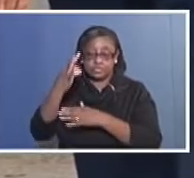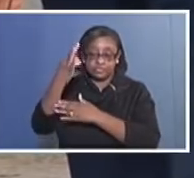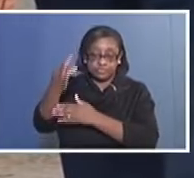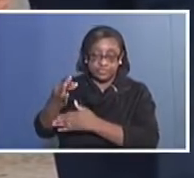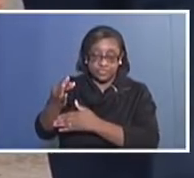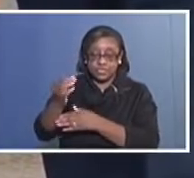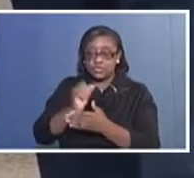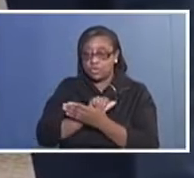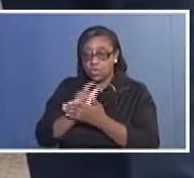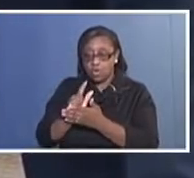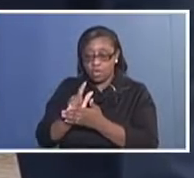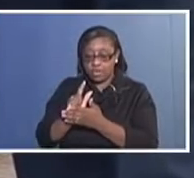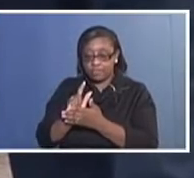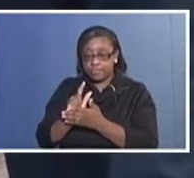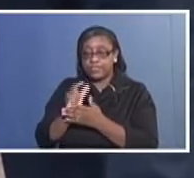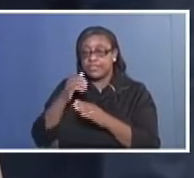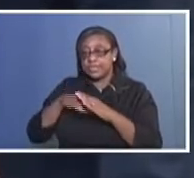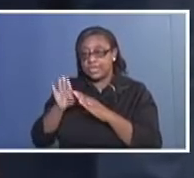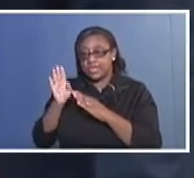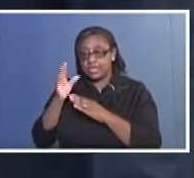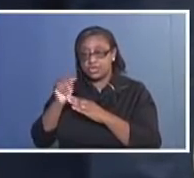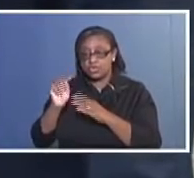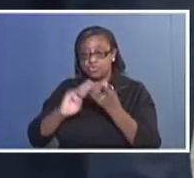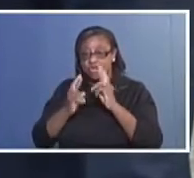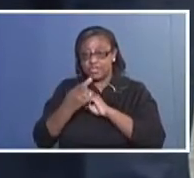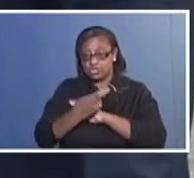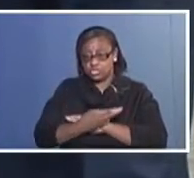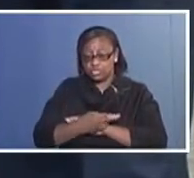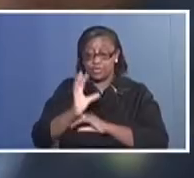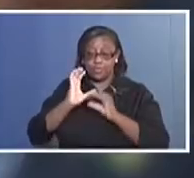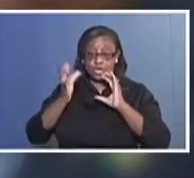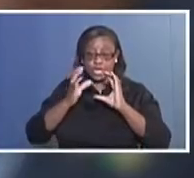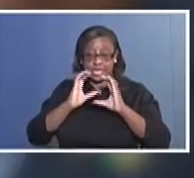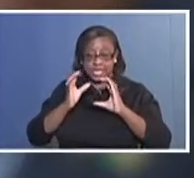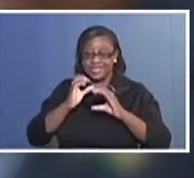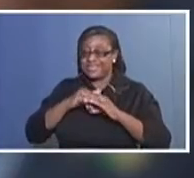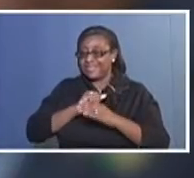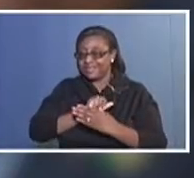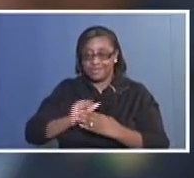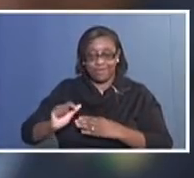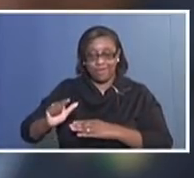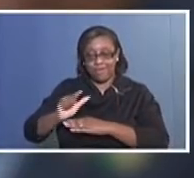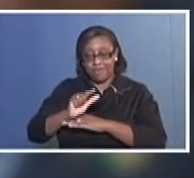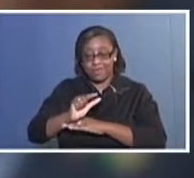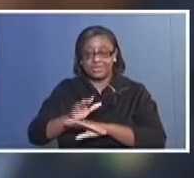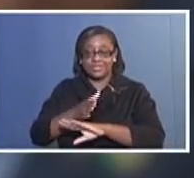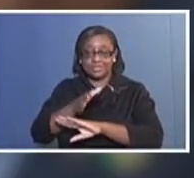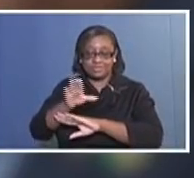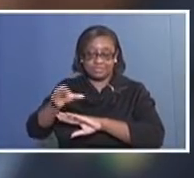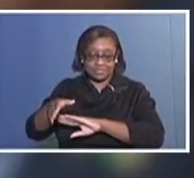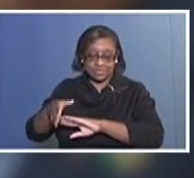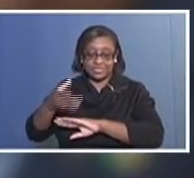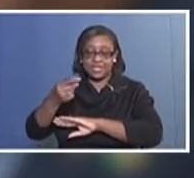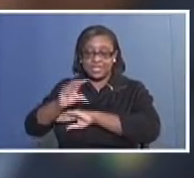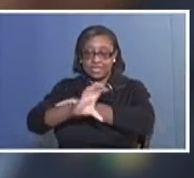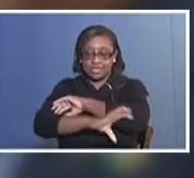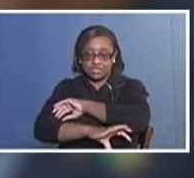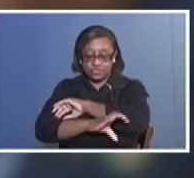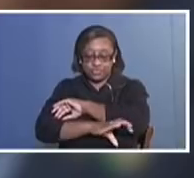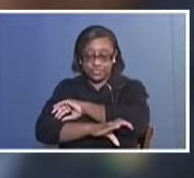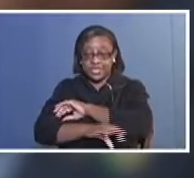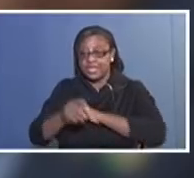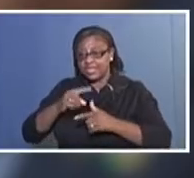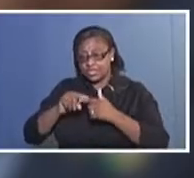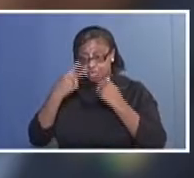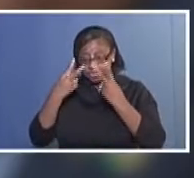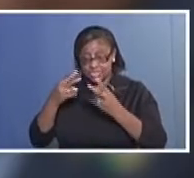to the home rollout in an effort to revolutionize communications in every sector across the country. The board appointments took